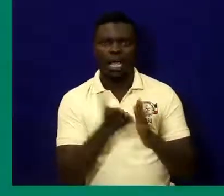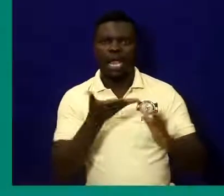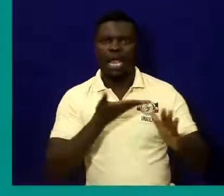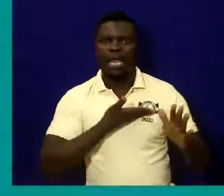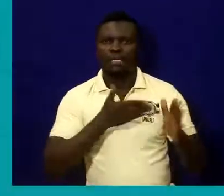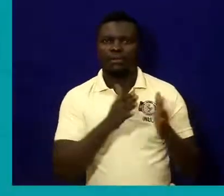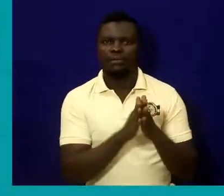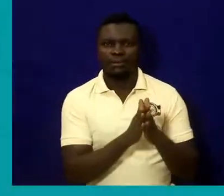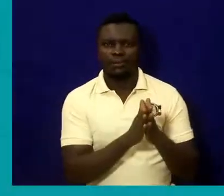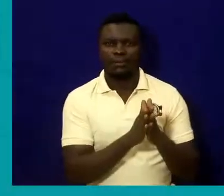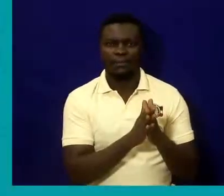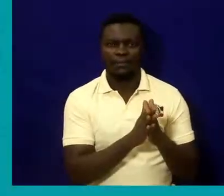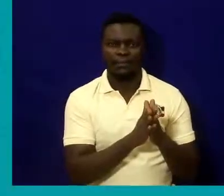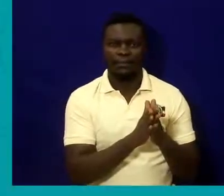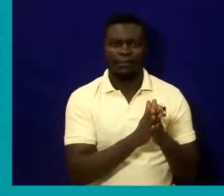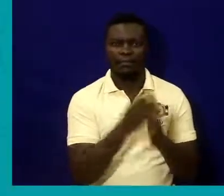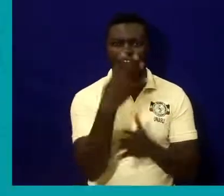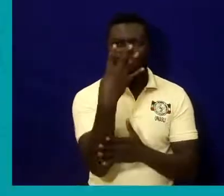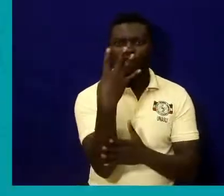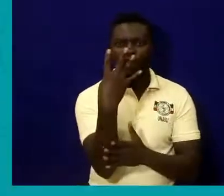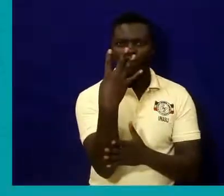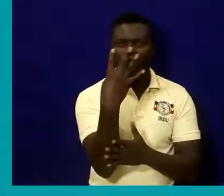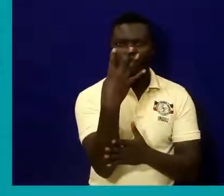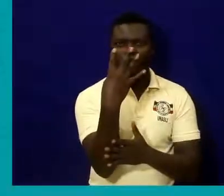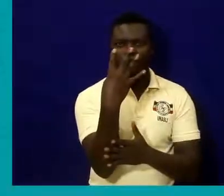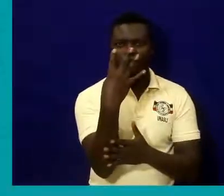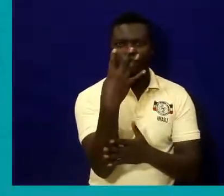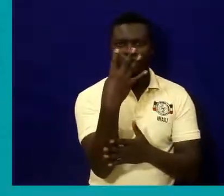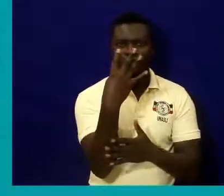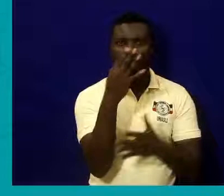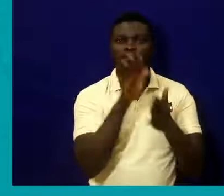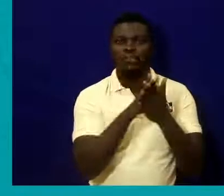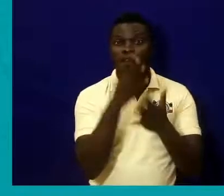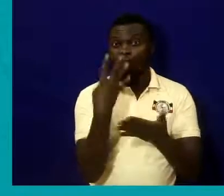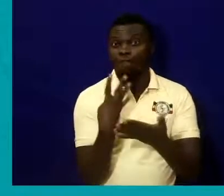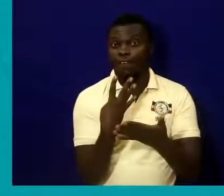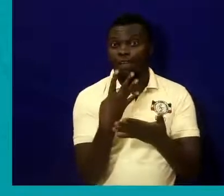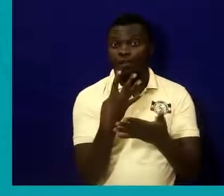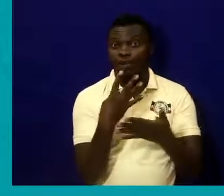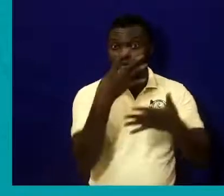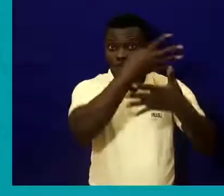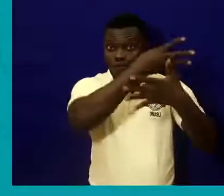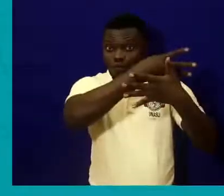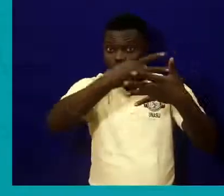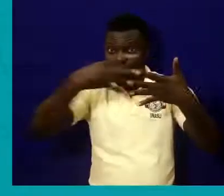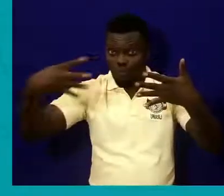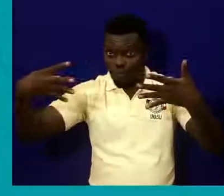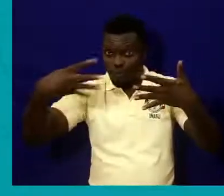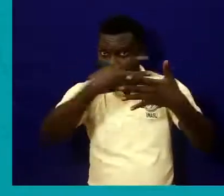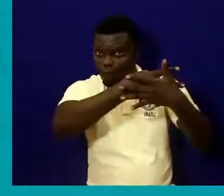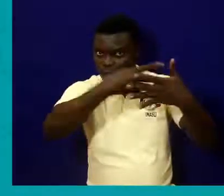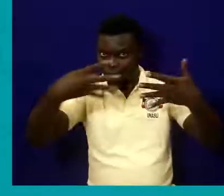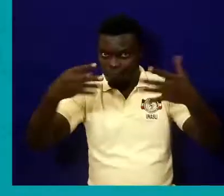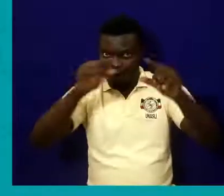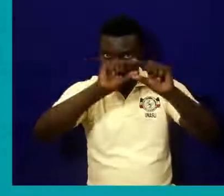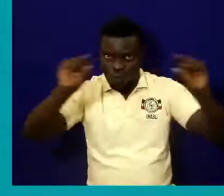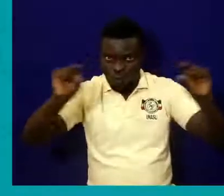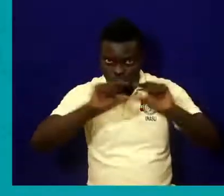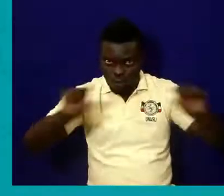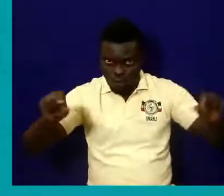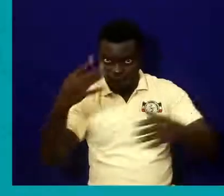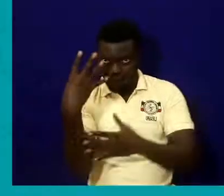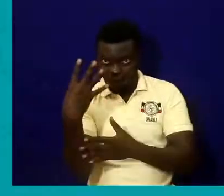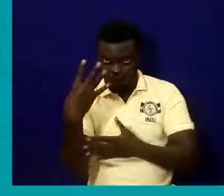which has four rows, the horizontal lines, all of the horizontal